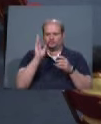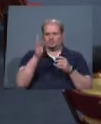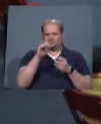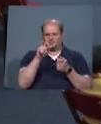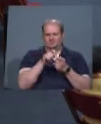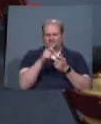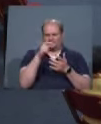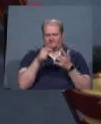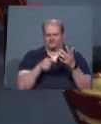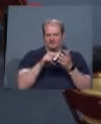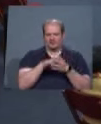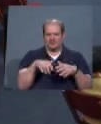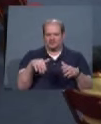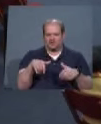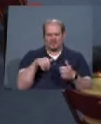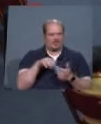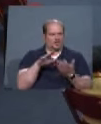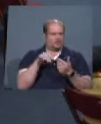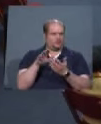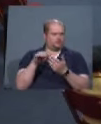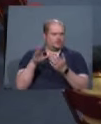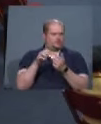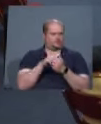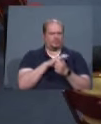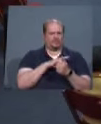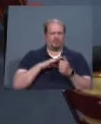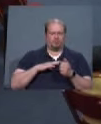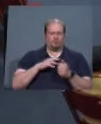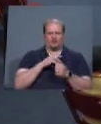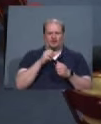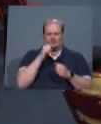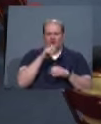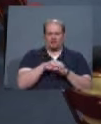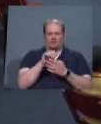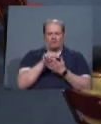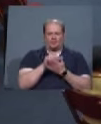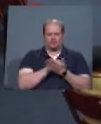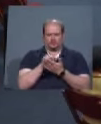specific items that have not been brought to the attention of the board and they're not on the